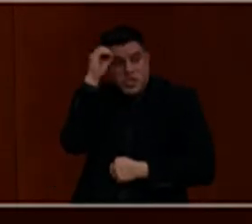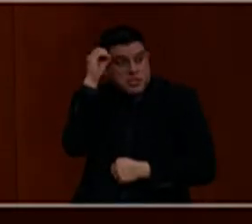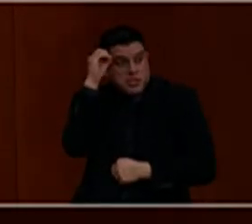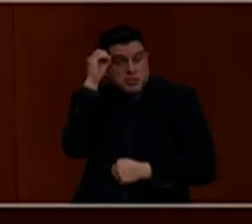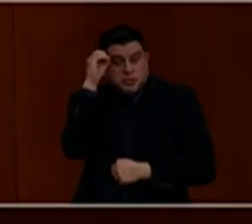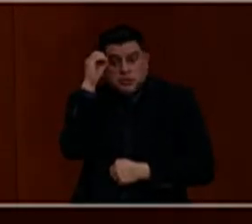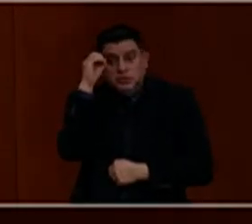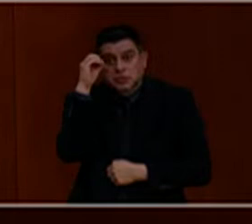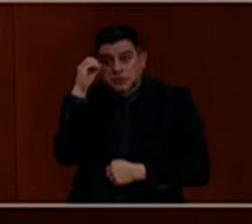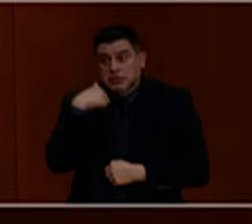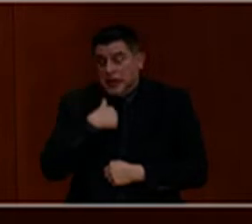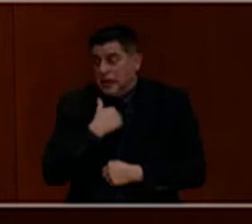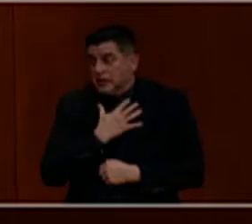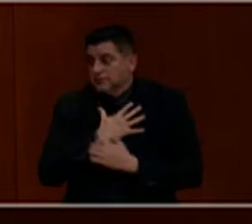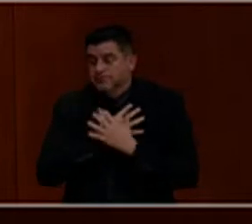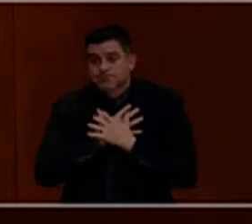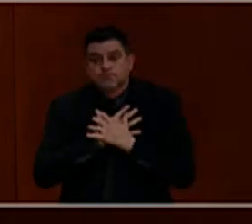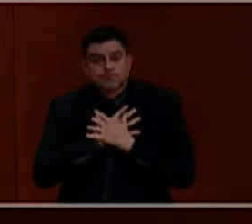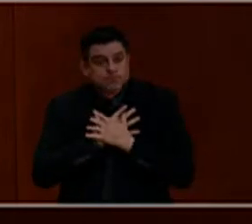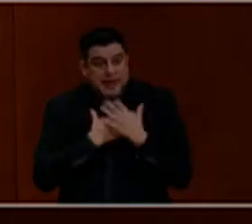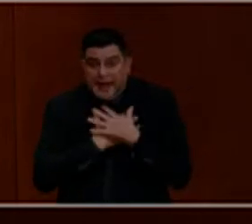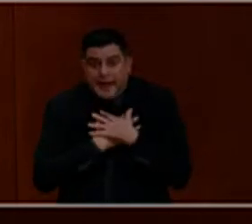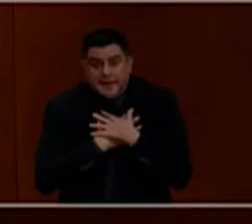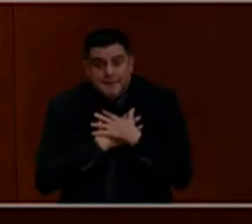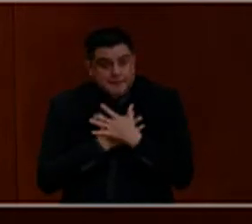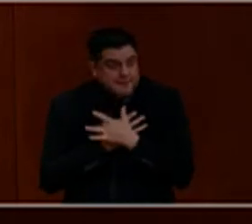just a really nice